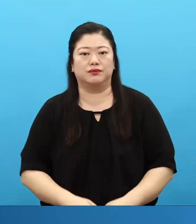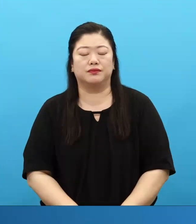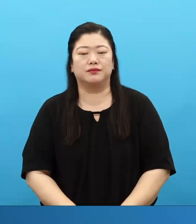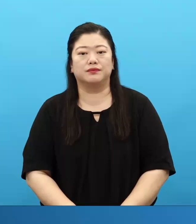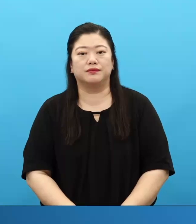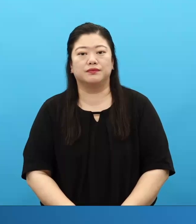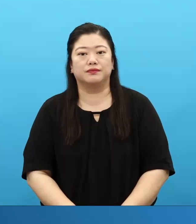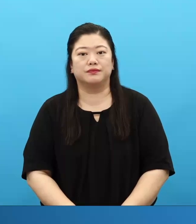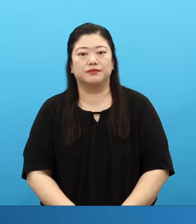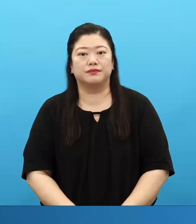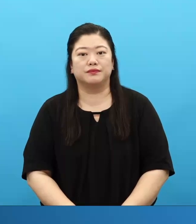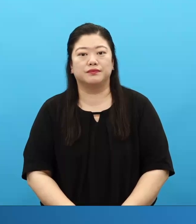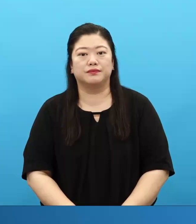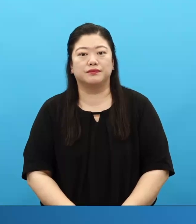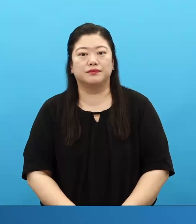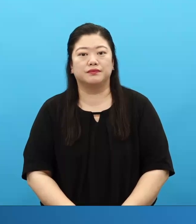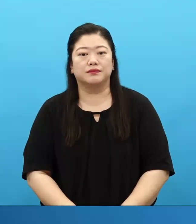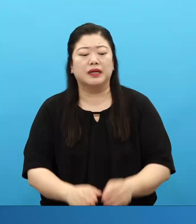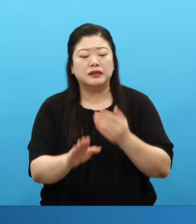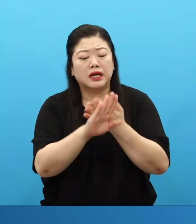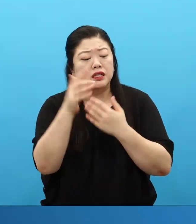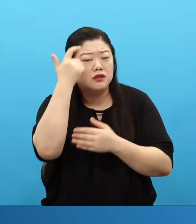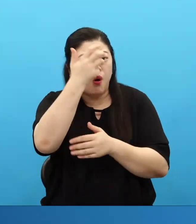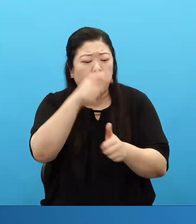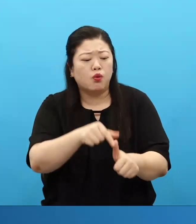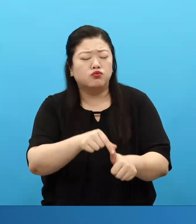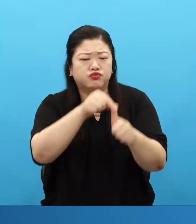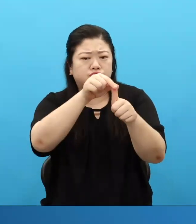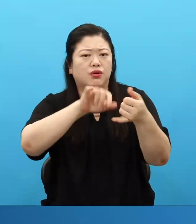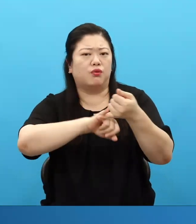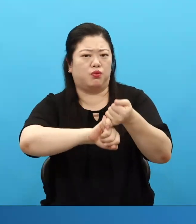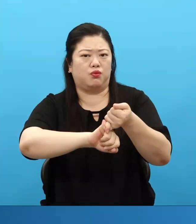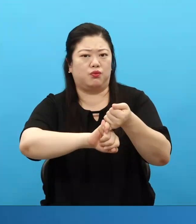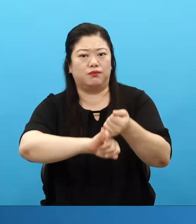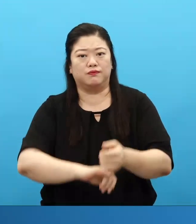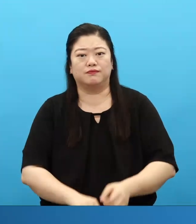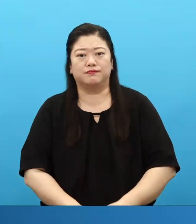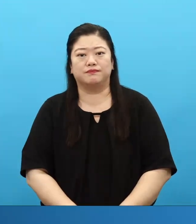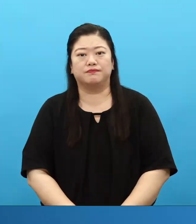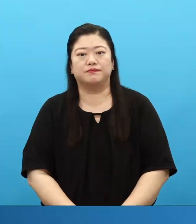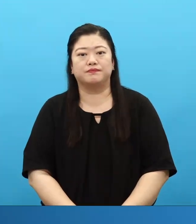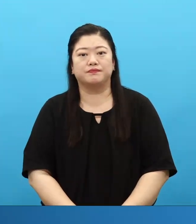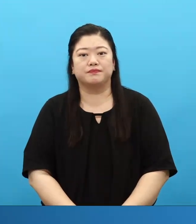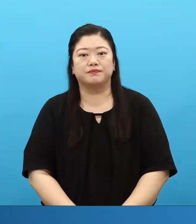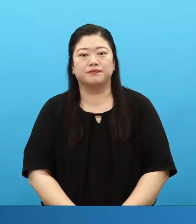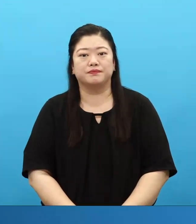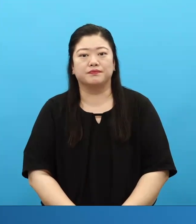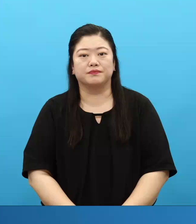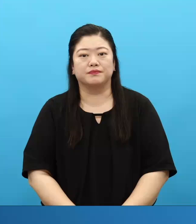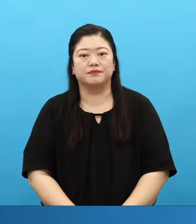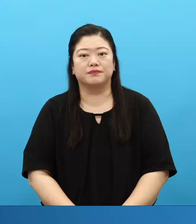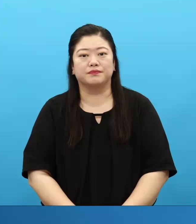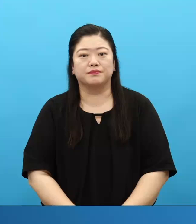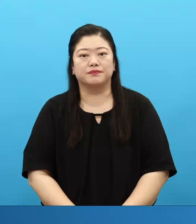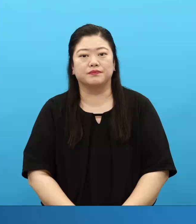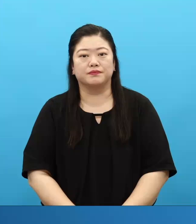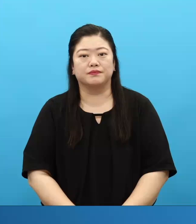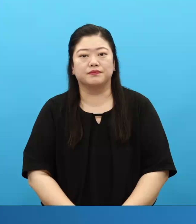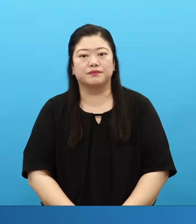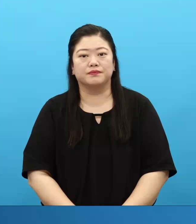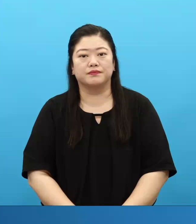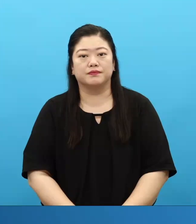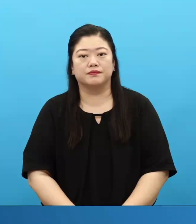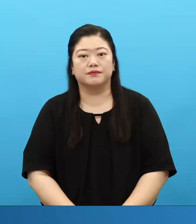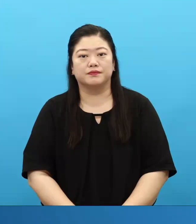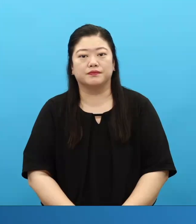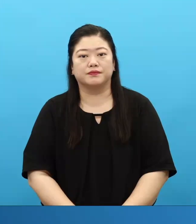They held on to the covenant to save others. All the other people, what did they do? They weren't doing things that were wrong. The words they say were right, but they were holding on to the incorrect covenant.